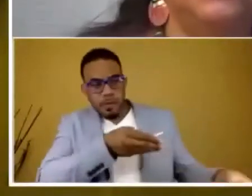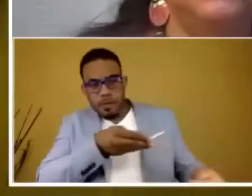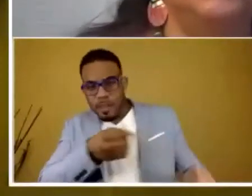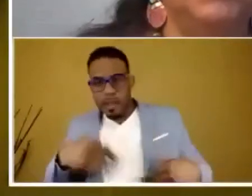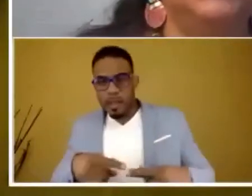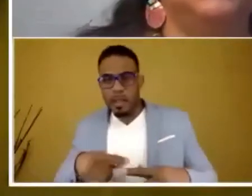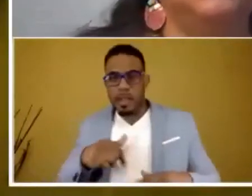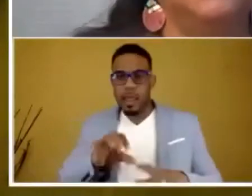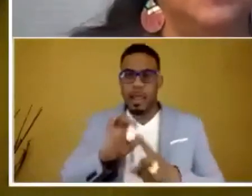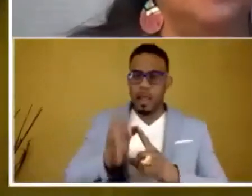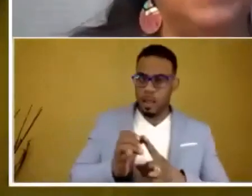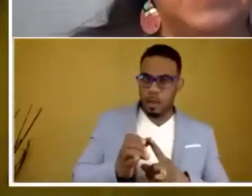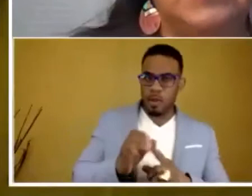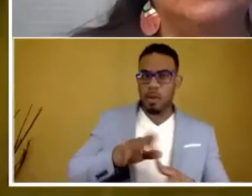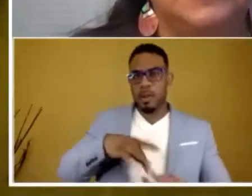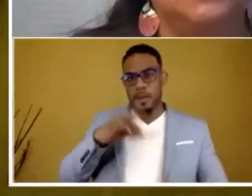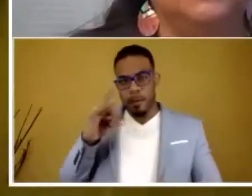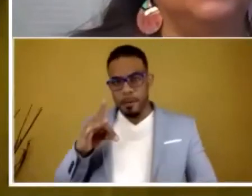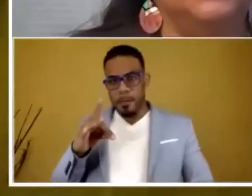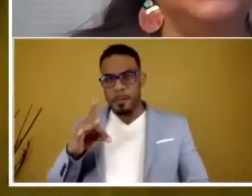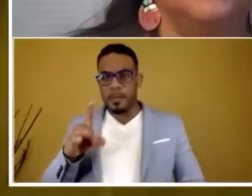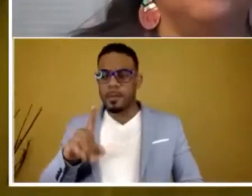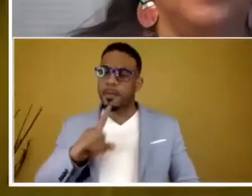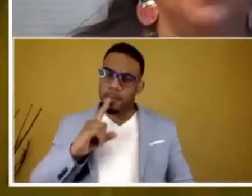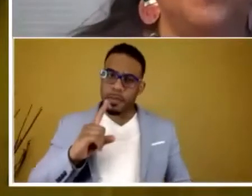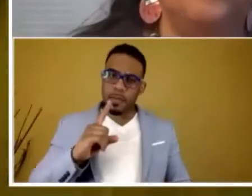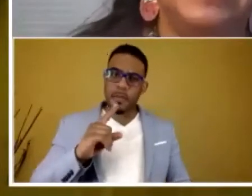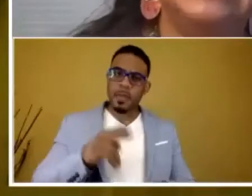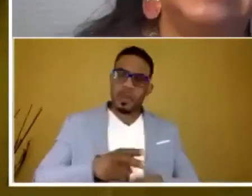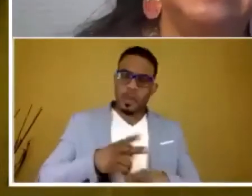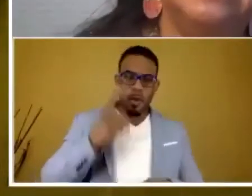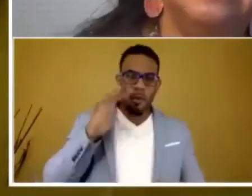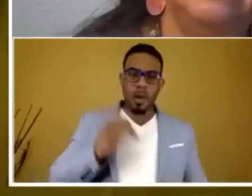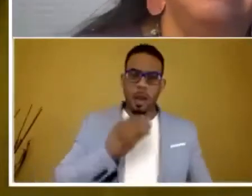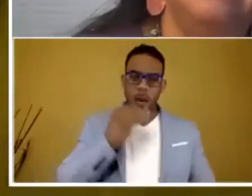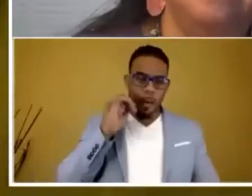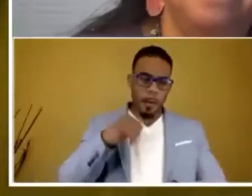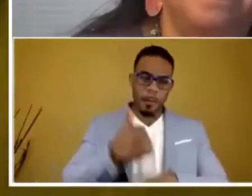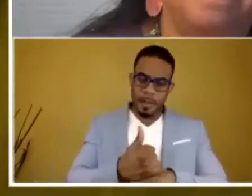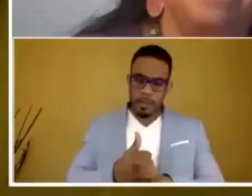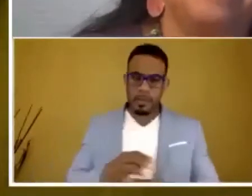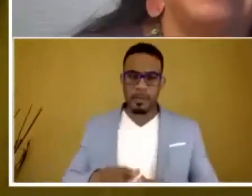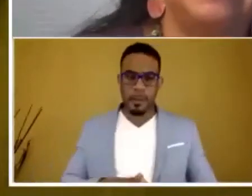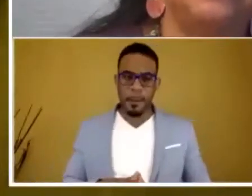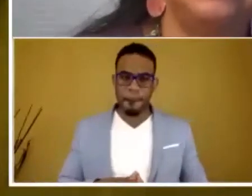as cultural, spiritual beings and nurturers of our home bases,